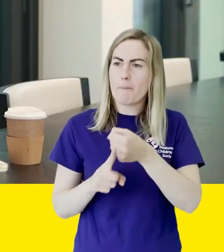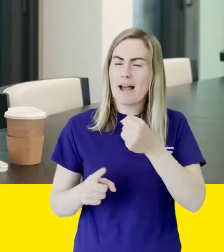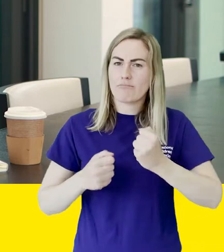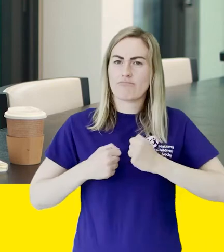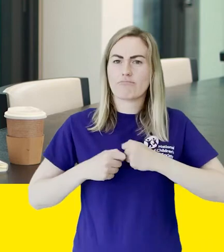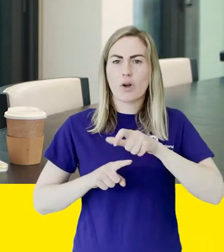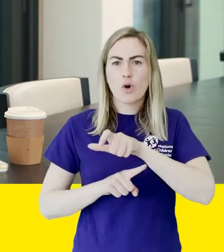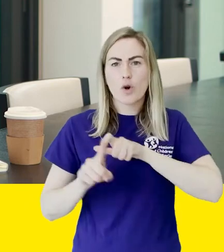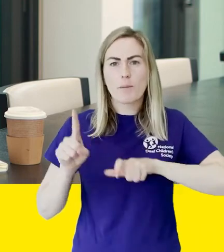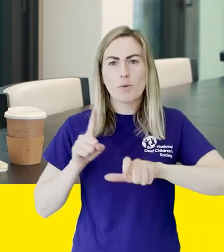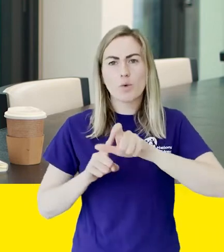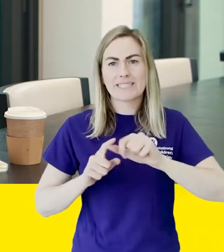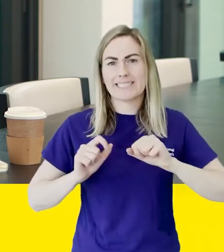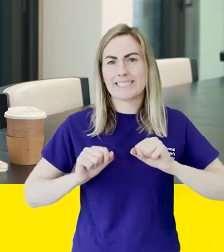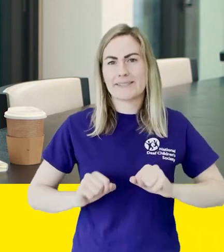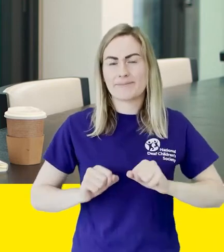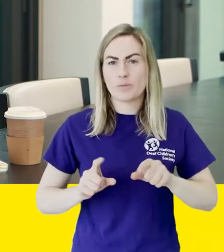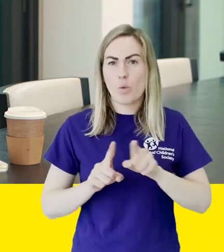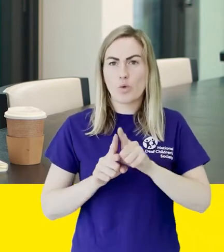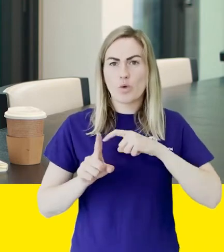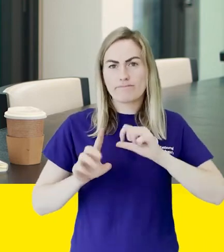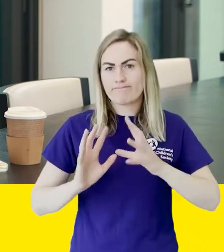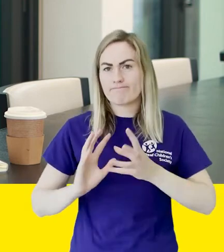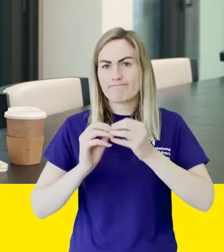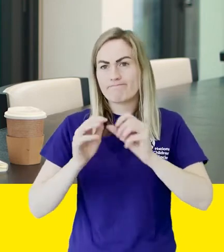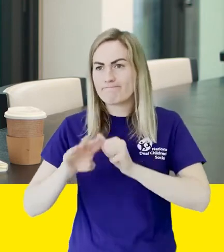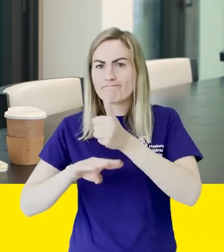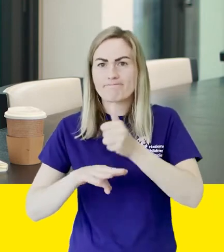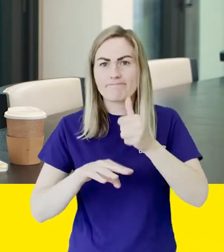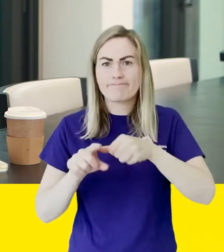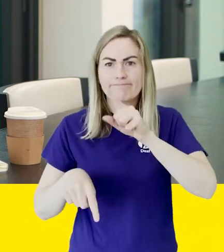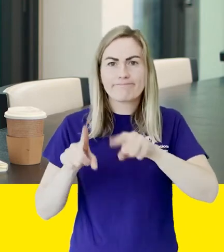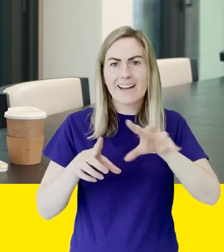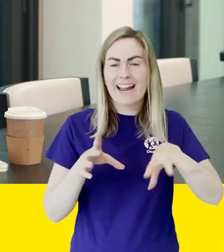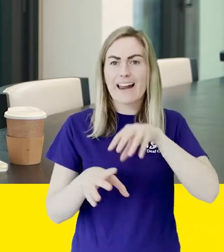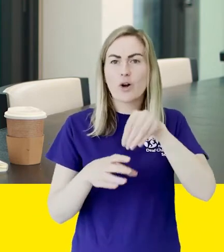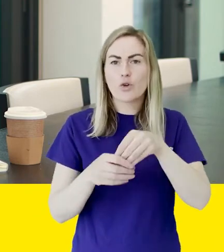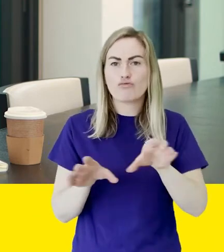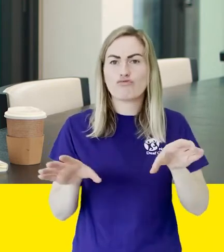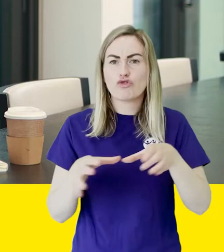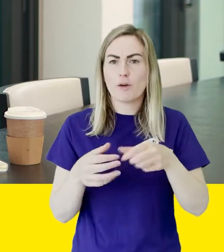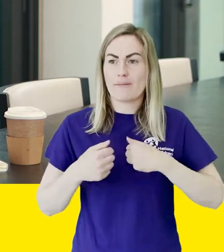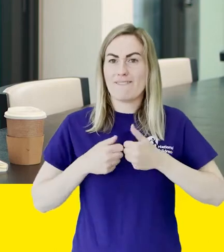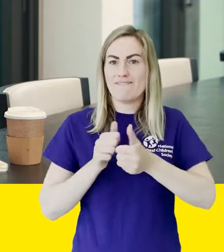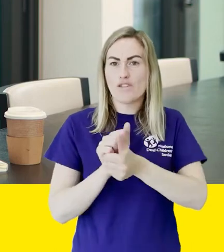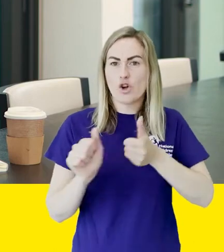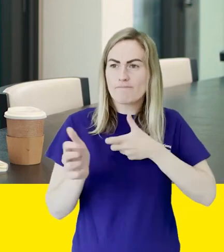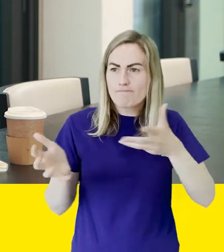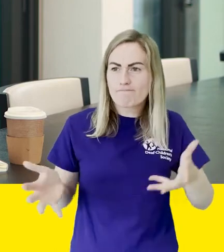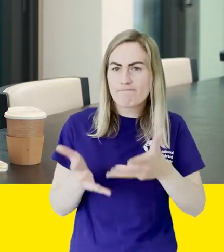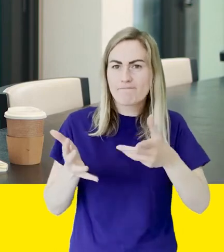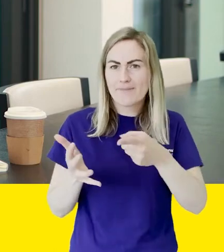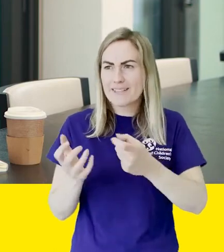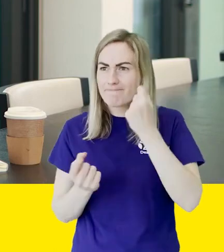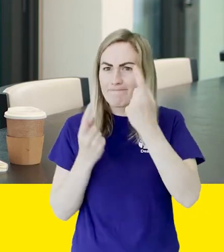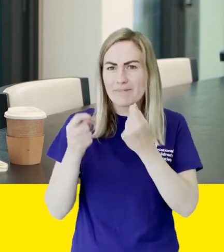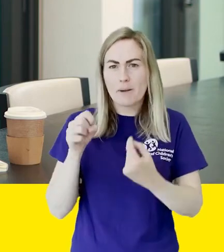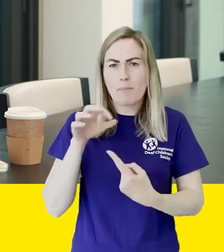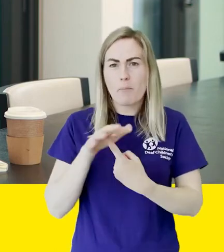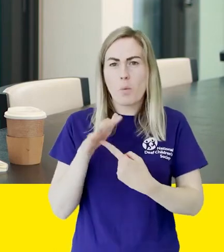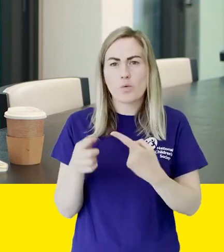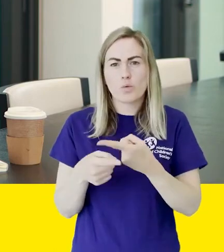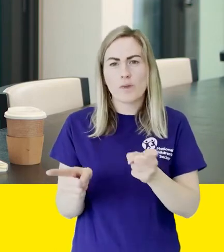impact in our community, and I also collaborate with different inclusion groups within our firm to help them champion